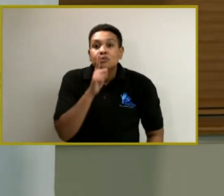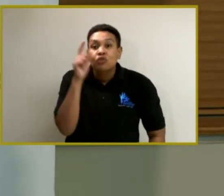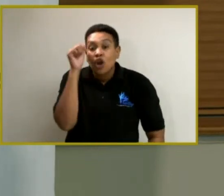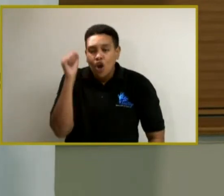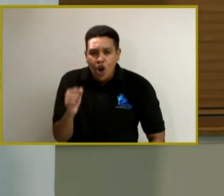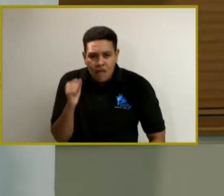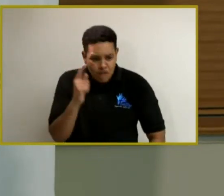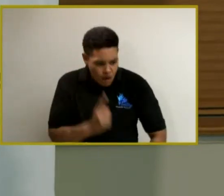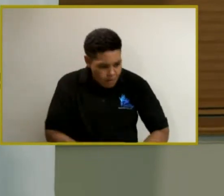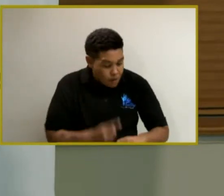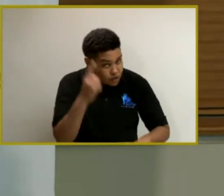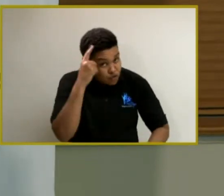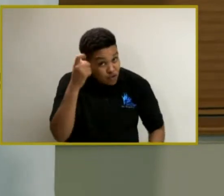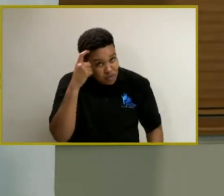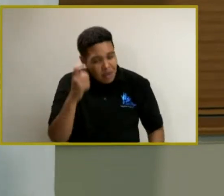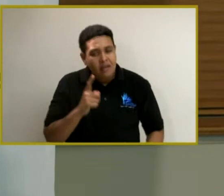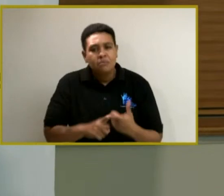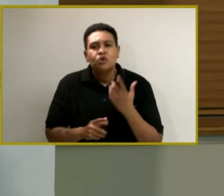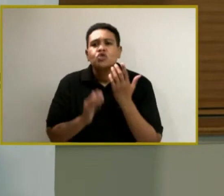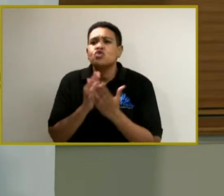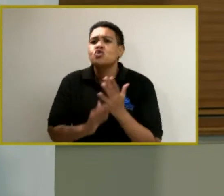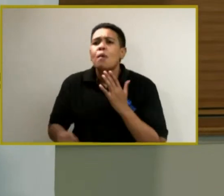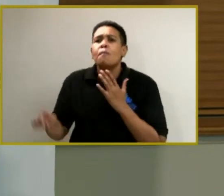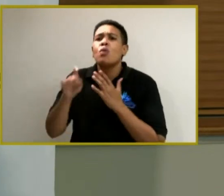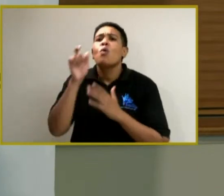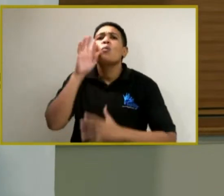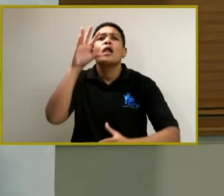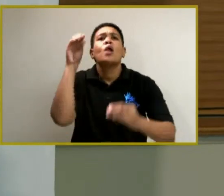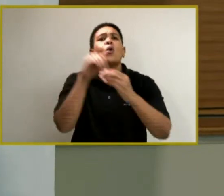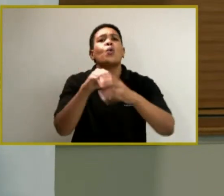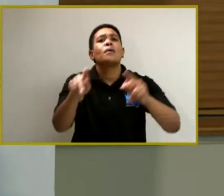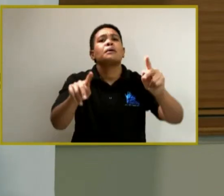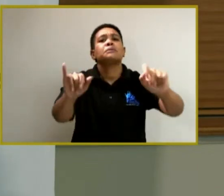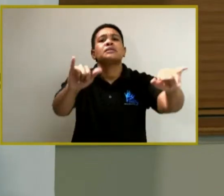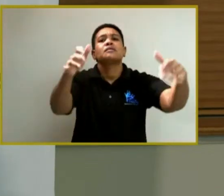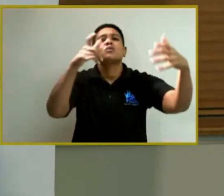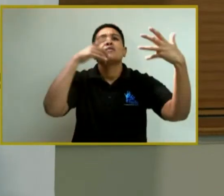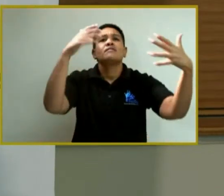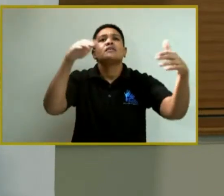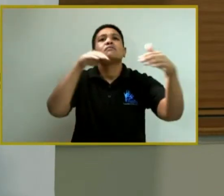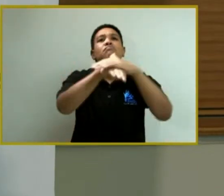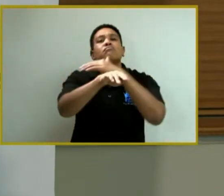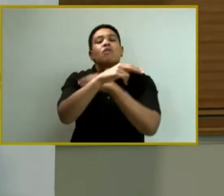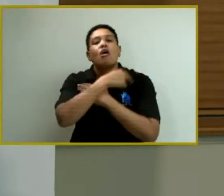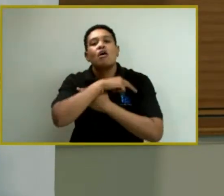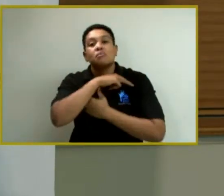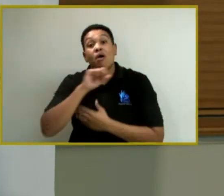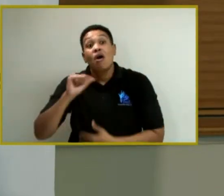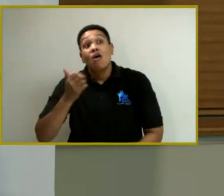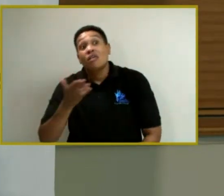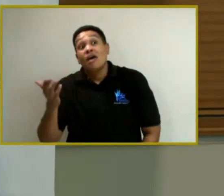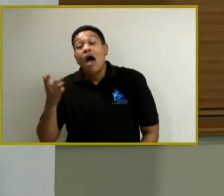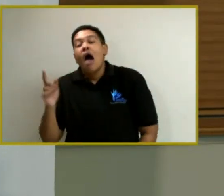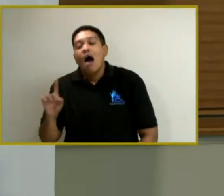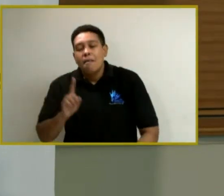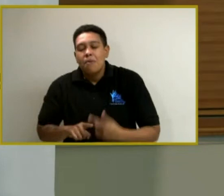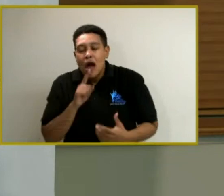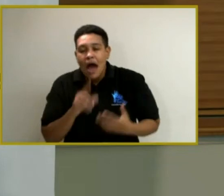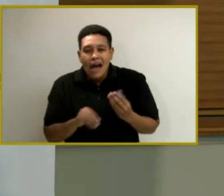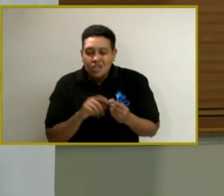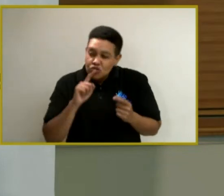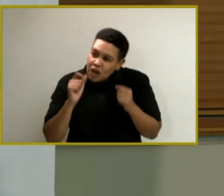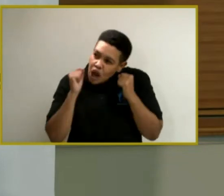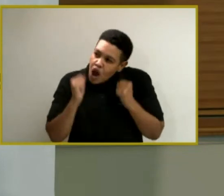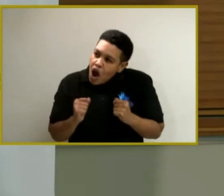and suspected. And some of those will include persons who would have come into hospitals for other things and then would have been confirmed